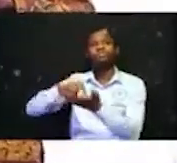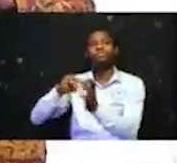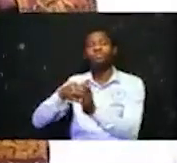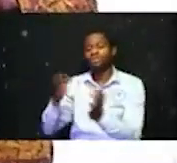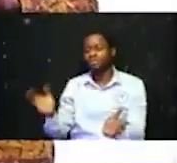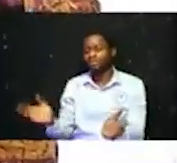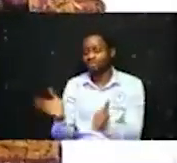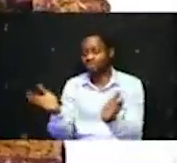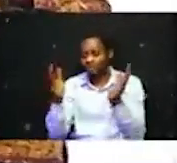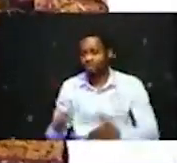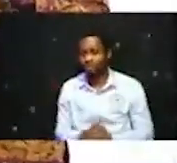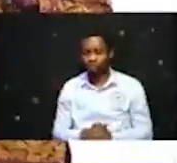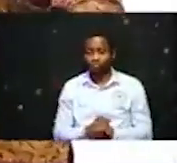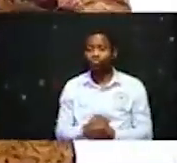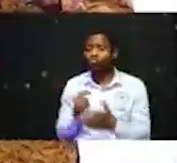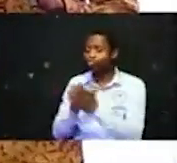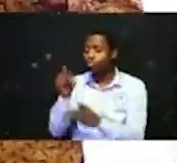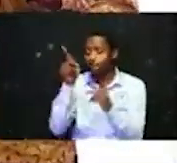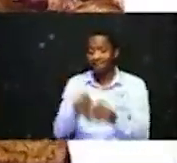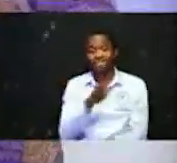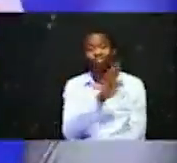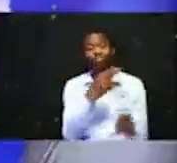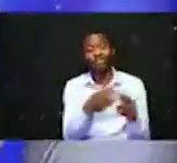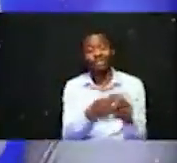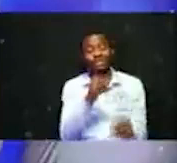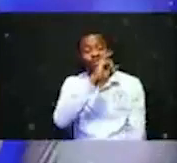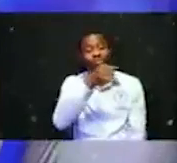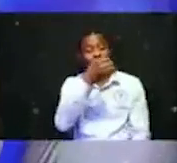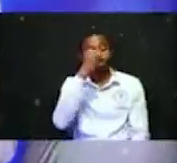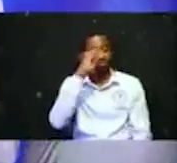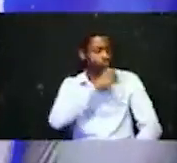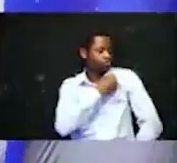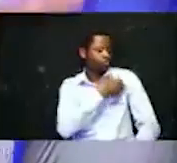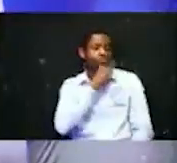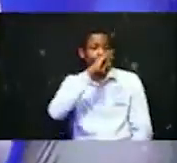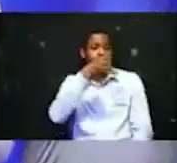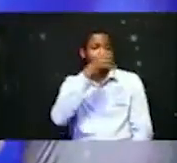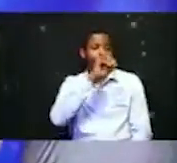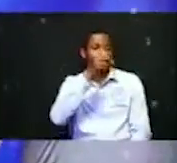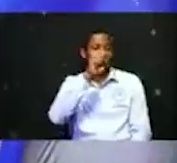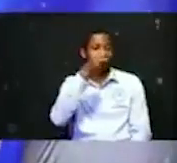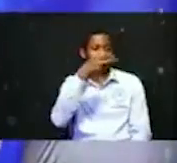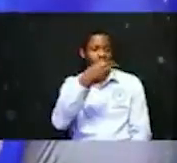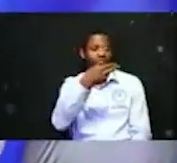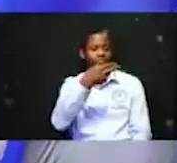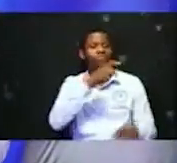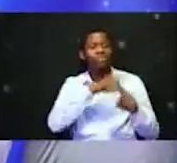So his name is Joseph. But the colleagues apostles called him Barnabas